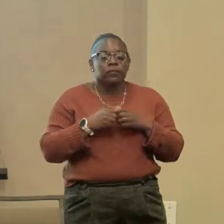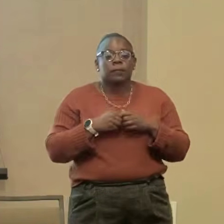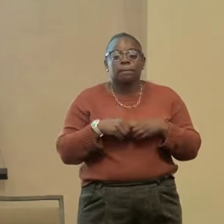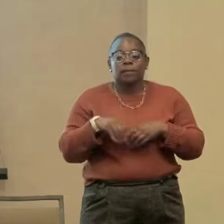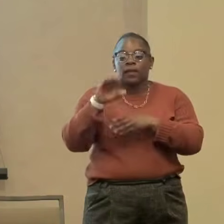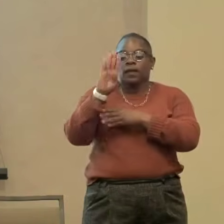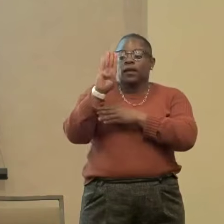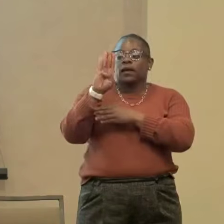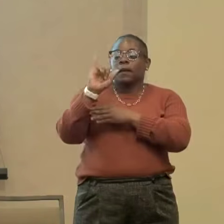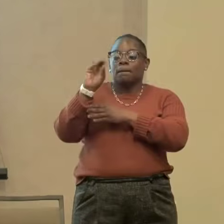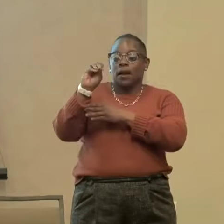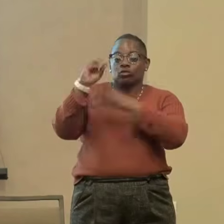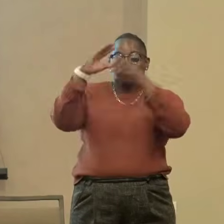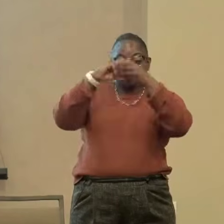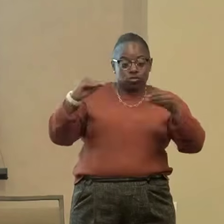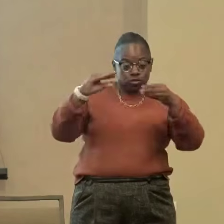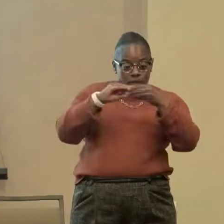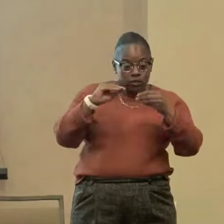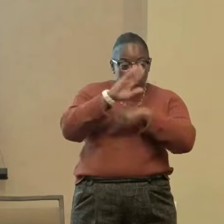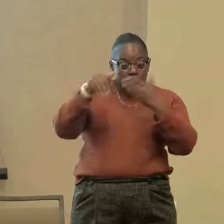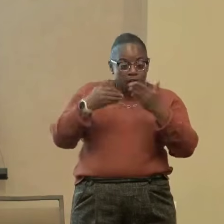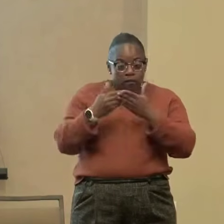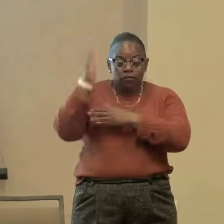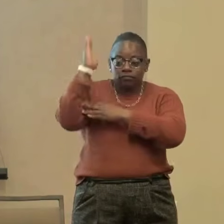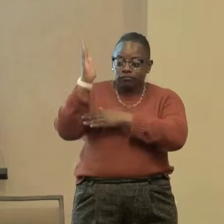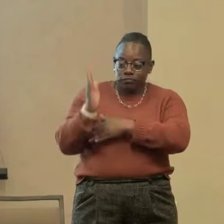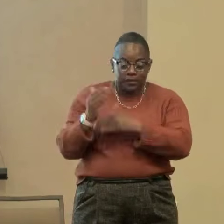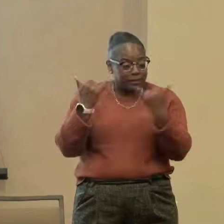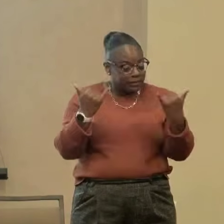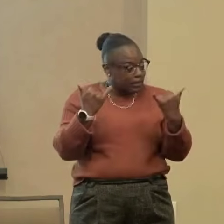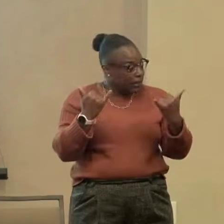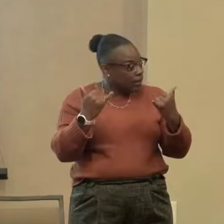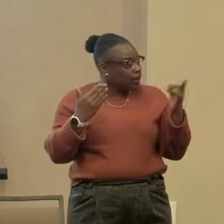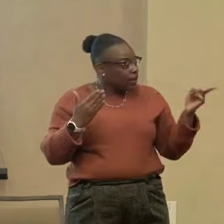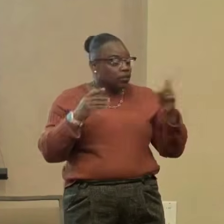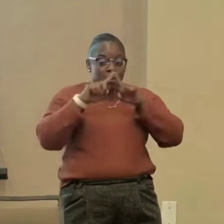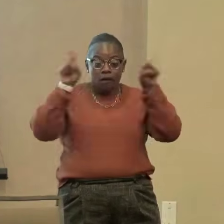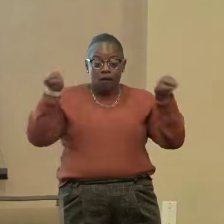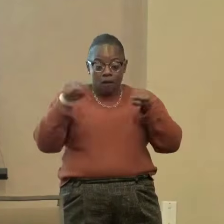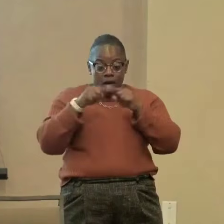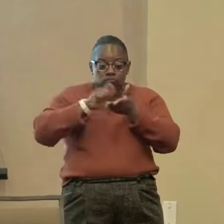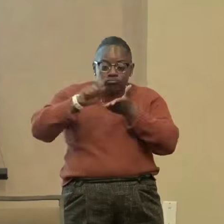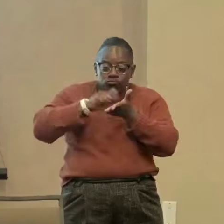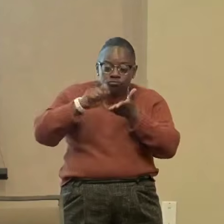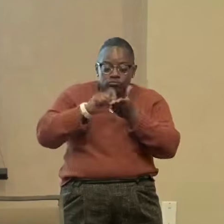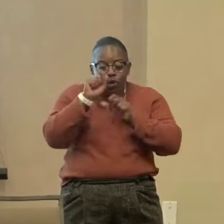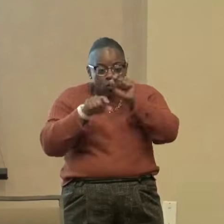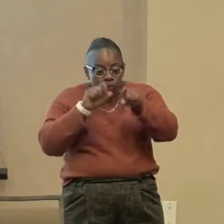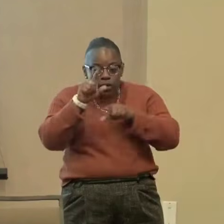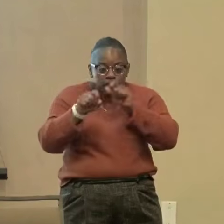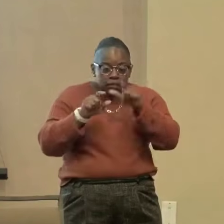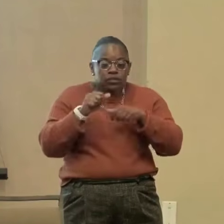of all of our guest speakers today. You will also find an index card to write questions down for